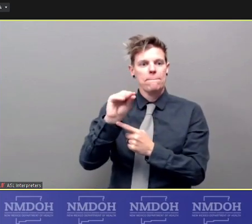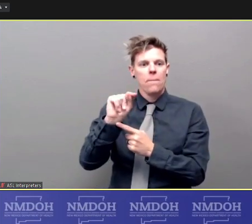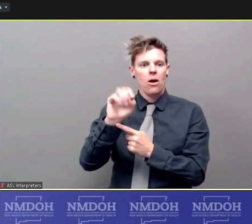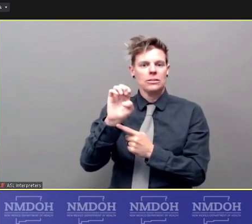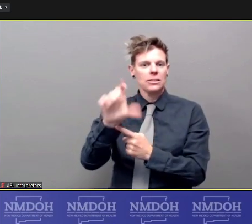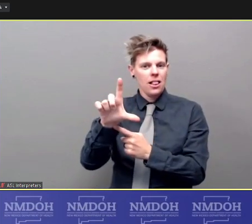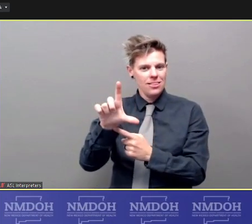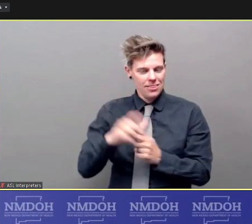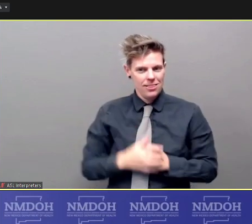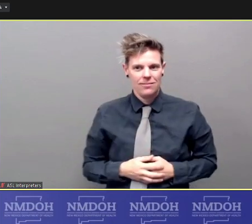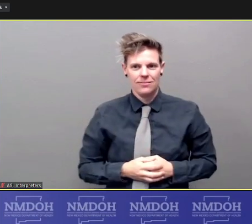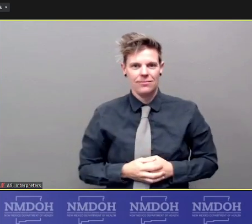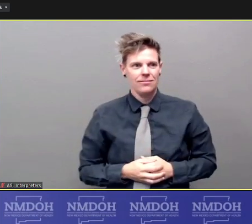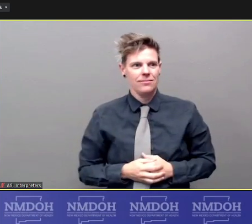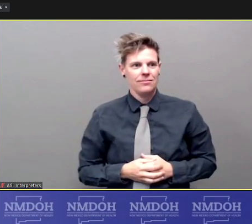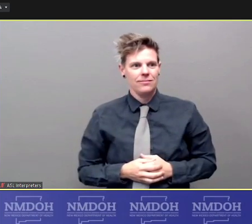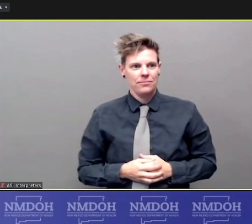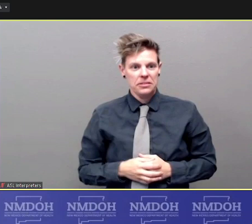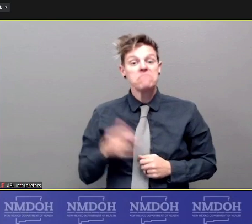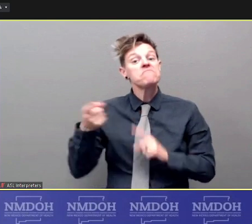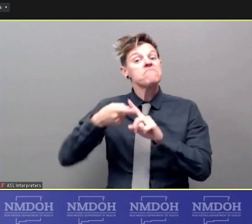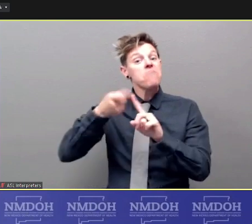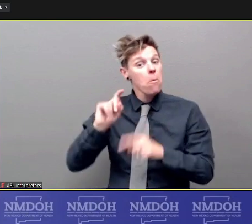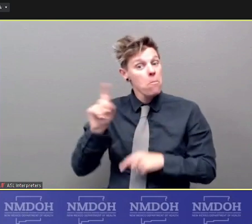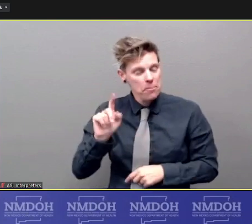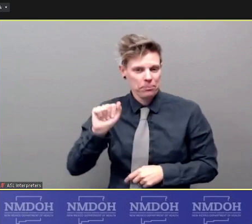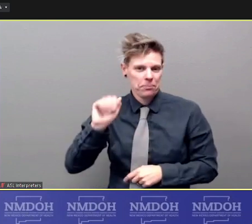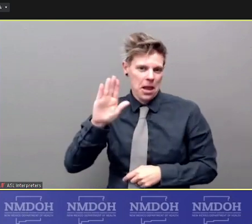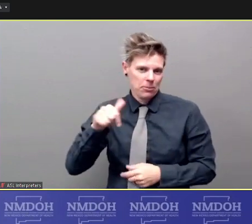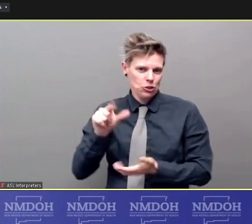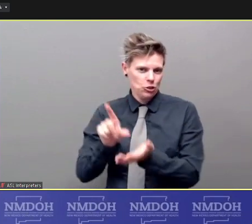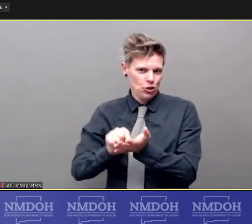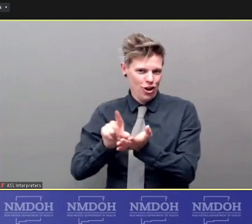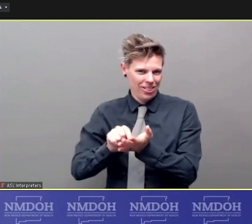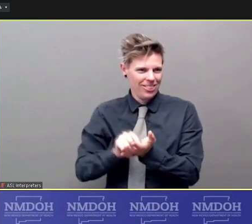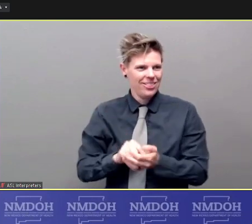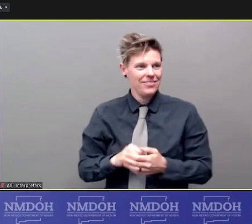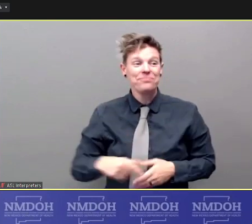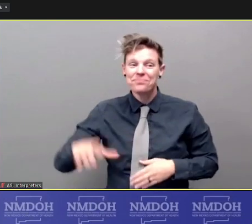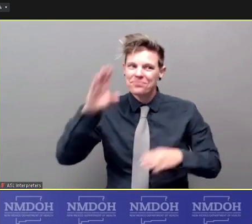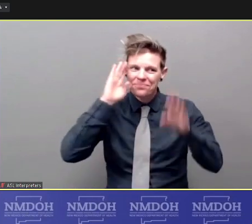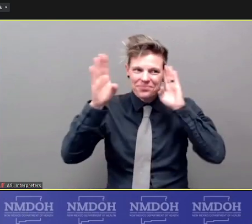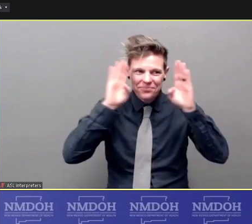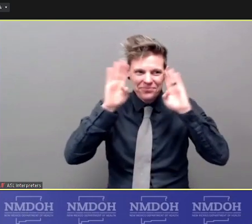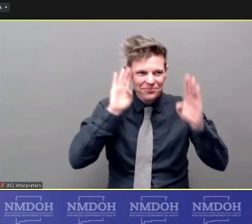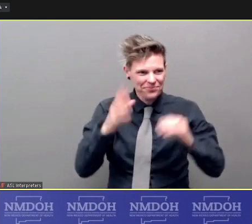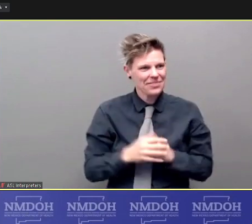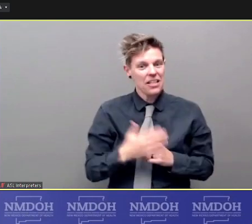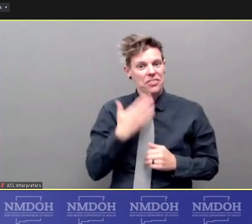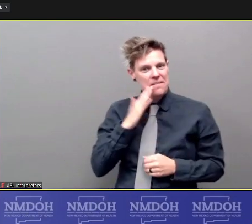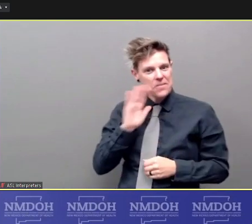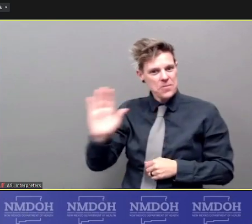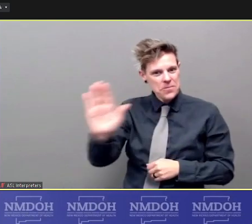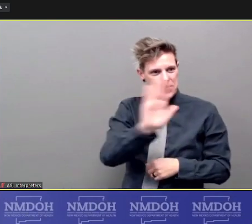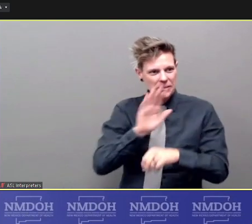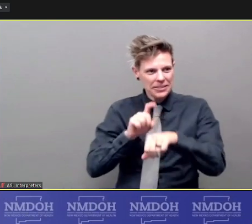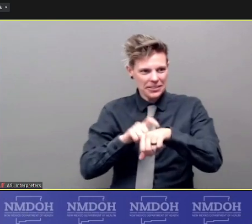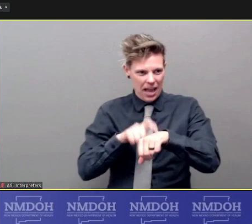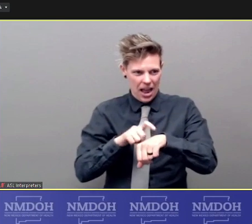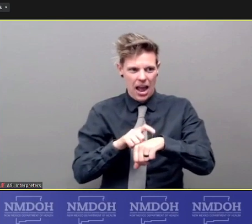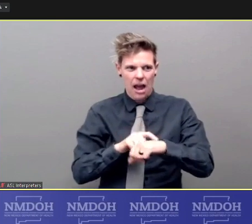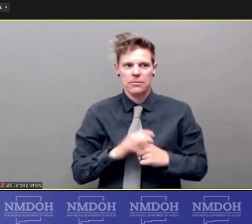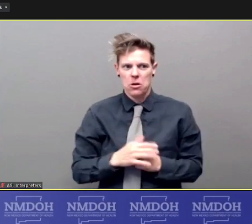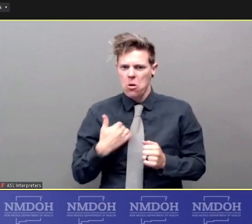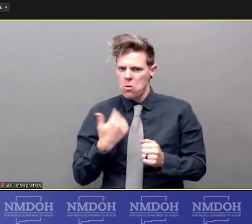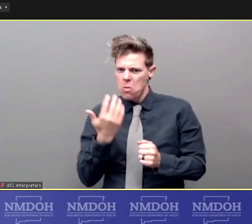unmute yourself and ask your question. Hi, doctors. Thanks for taking our questions. I'm kind of just going to piggyback off that question. I